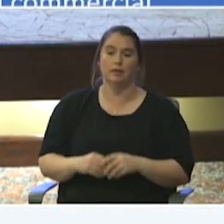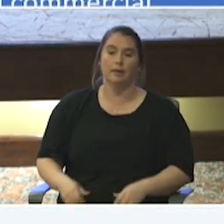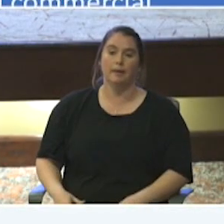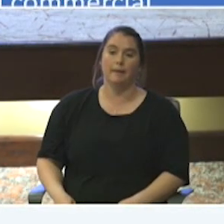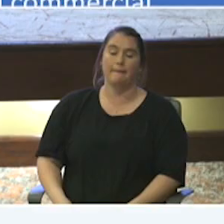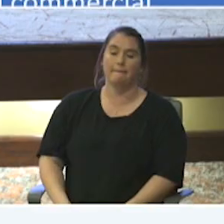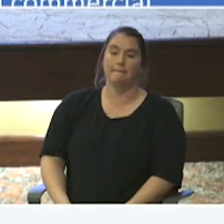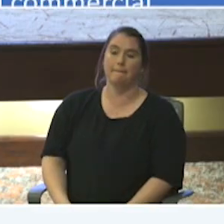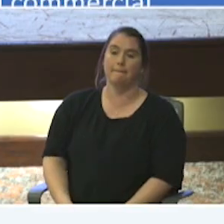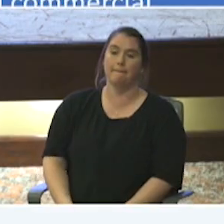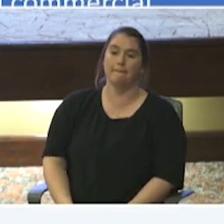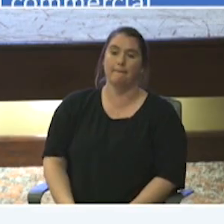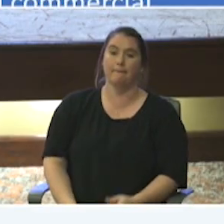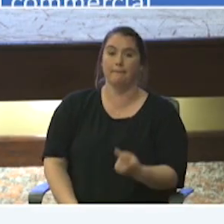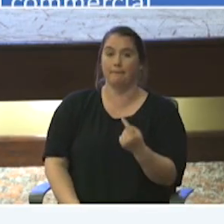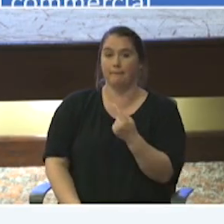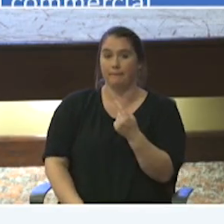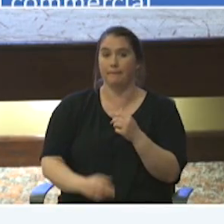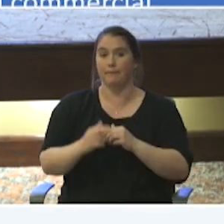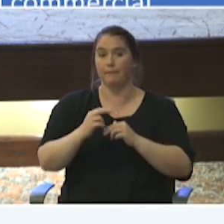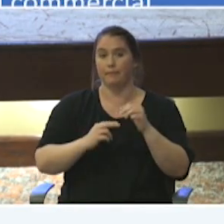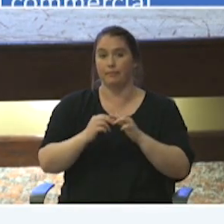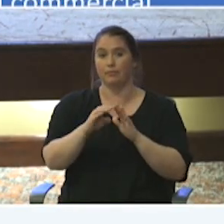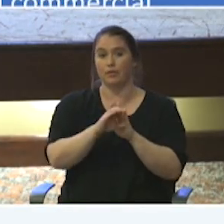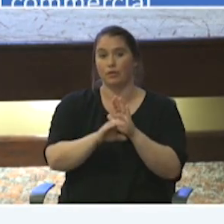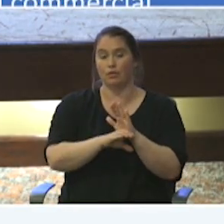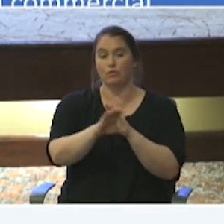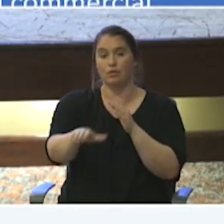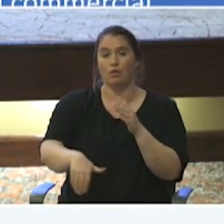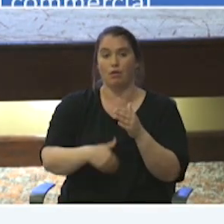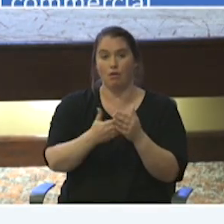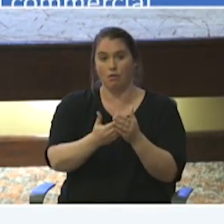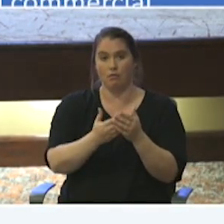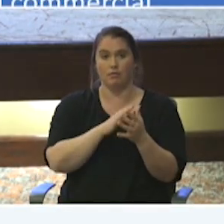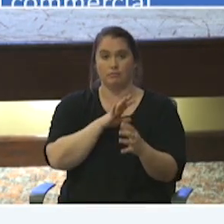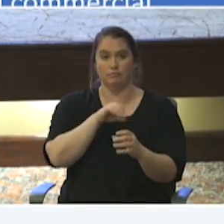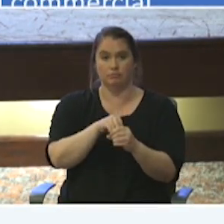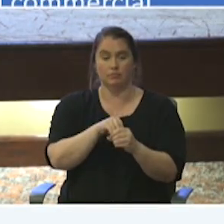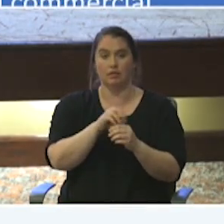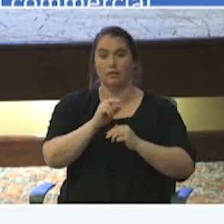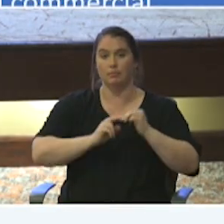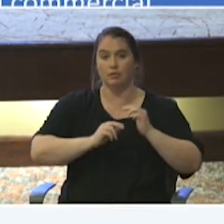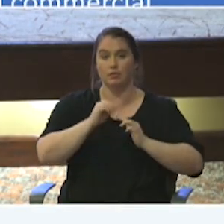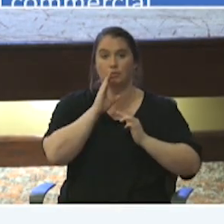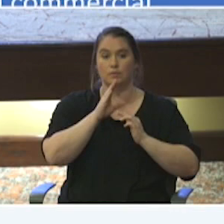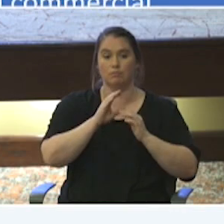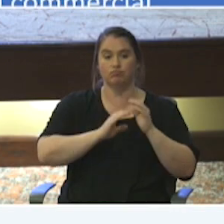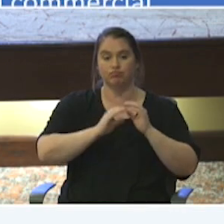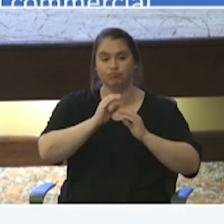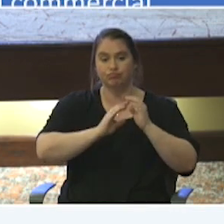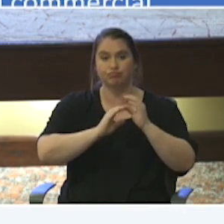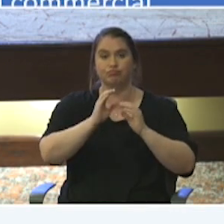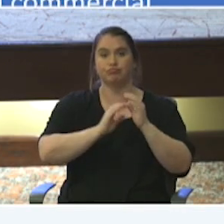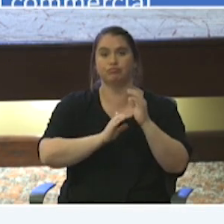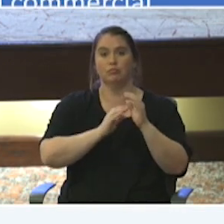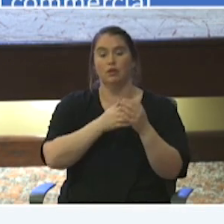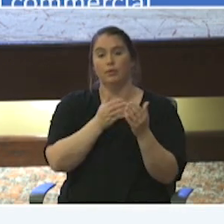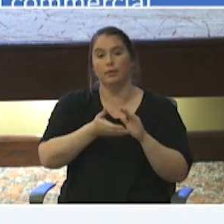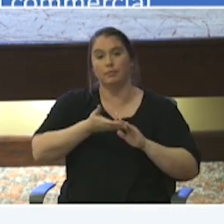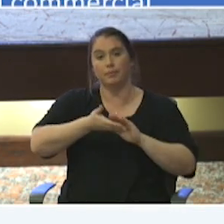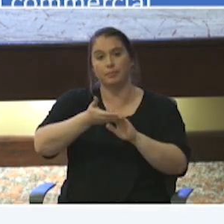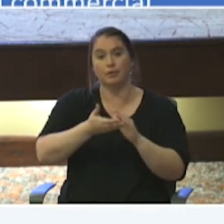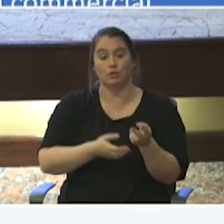This is our building codes that all our buildings are constructed under. We operate under 2